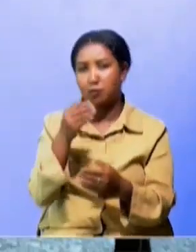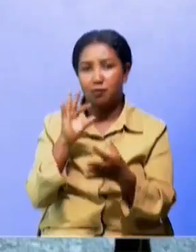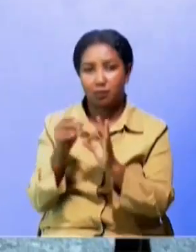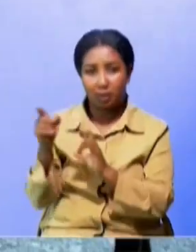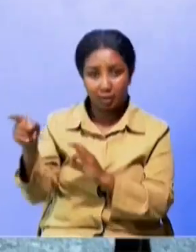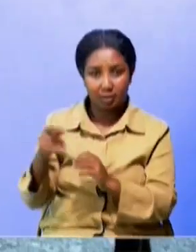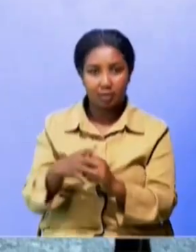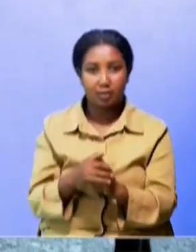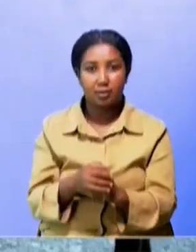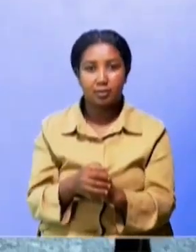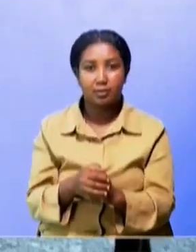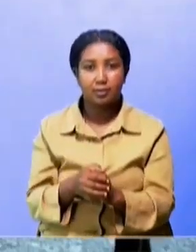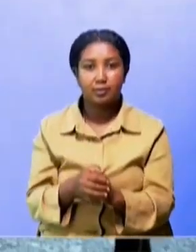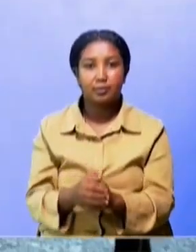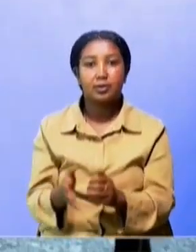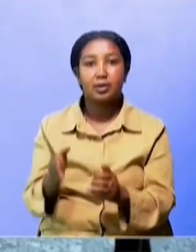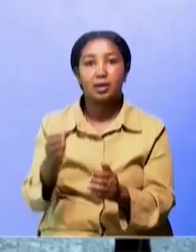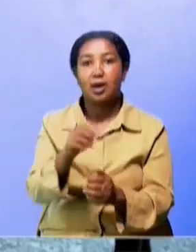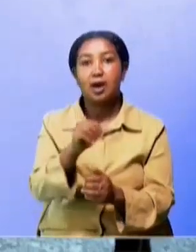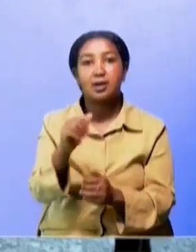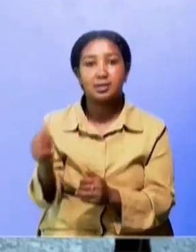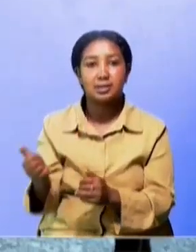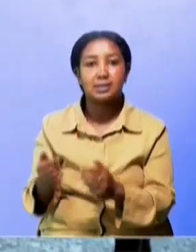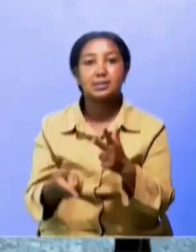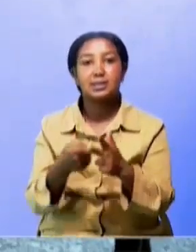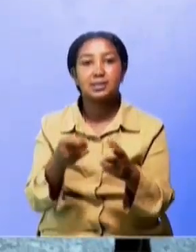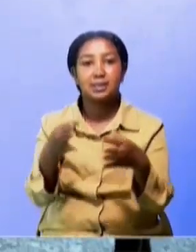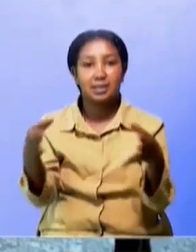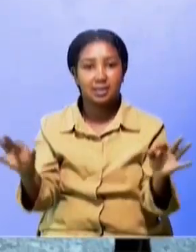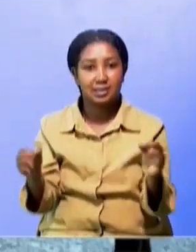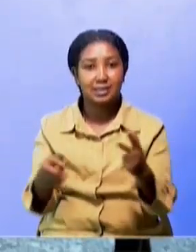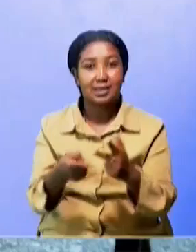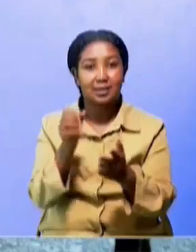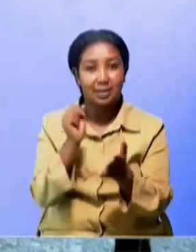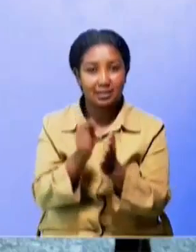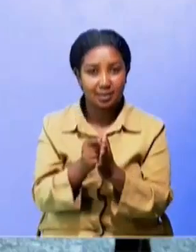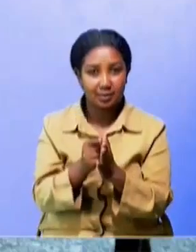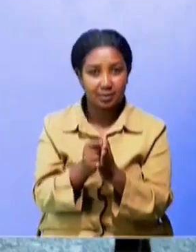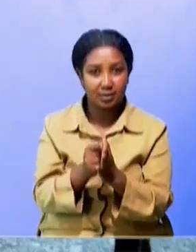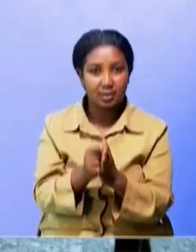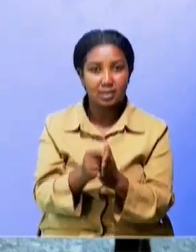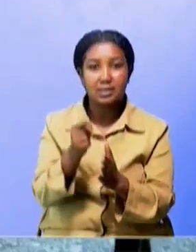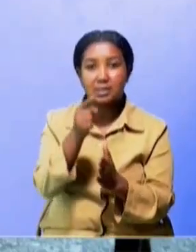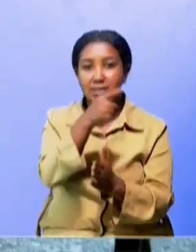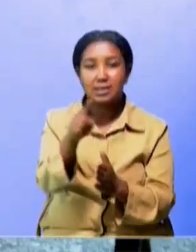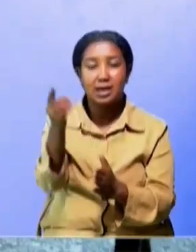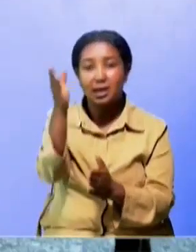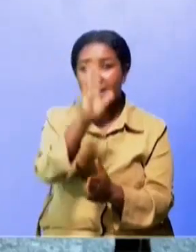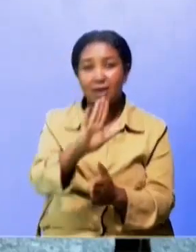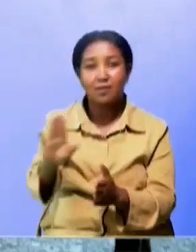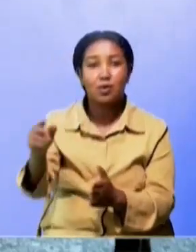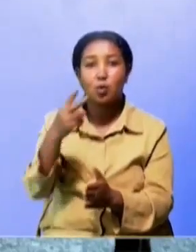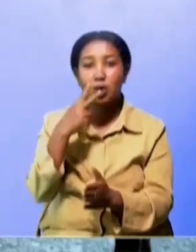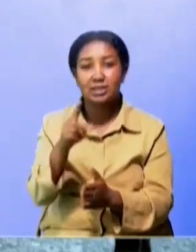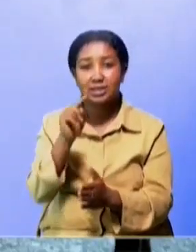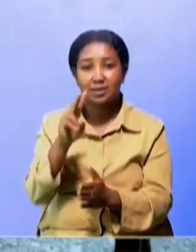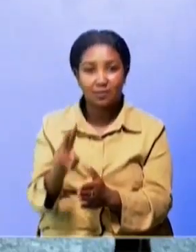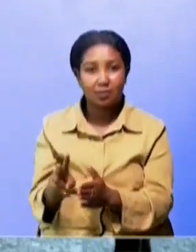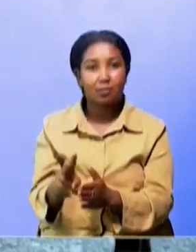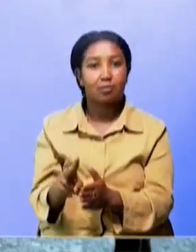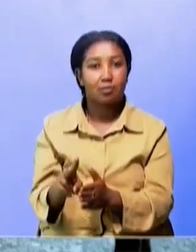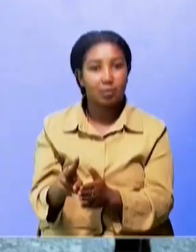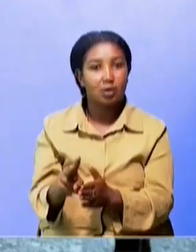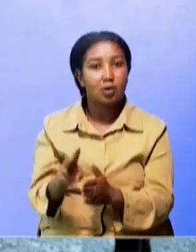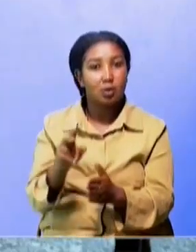right? Again, the third sentence or third example is, they never watch TV while they are